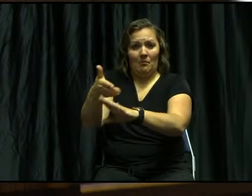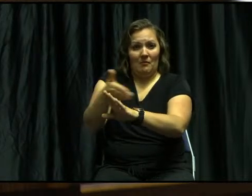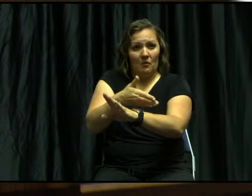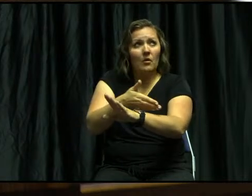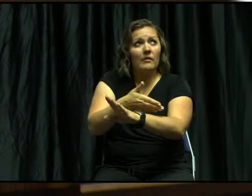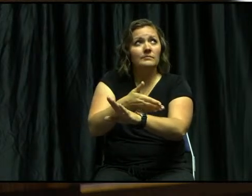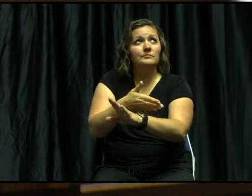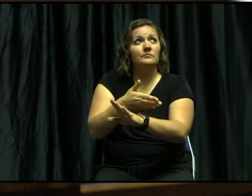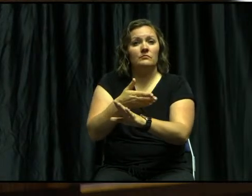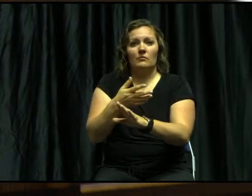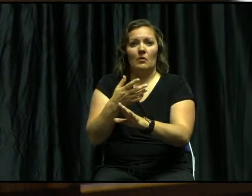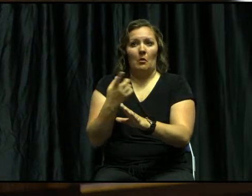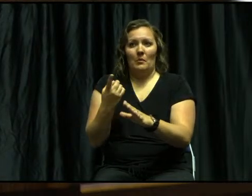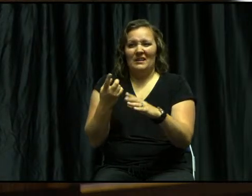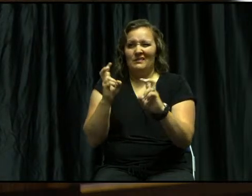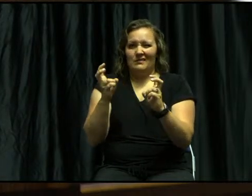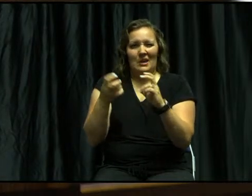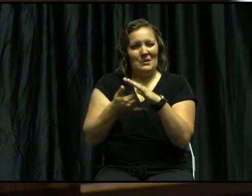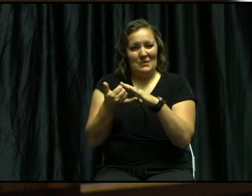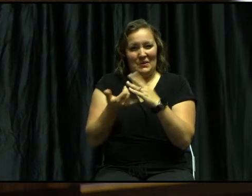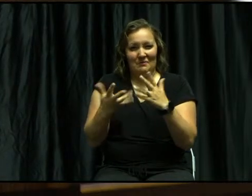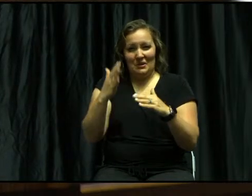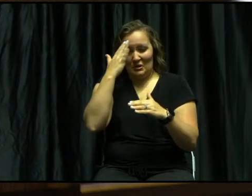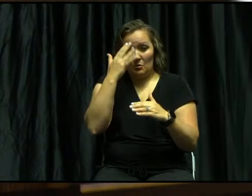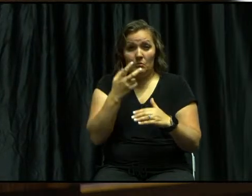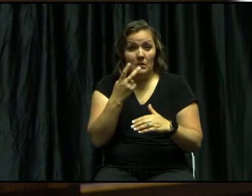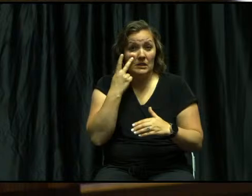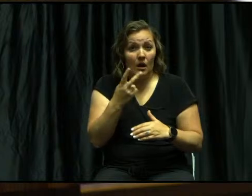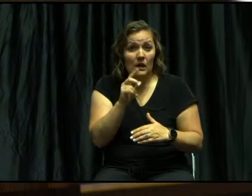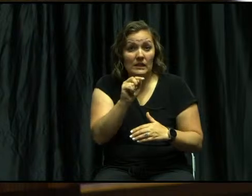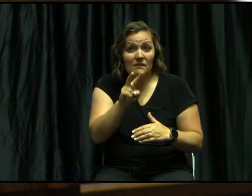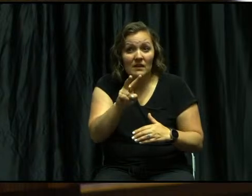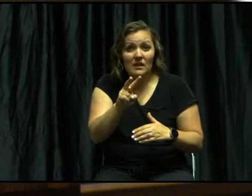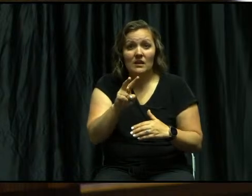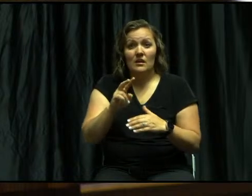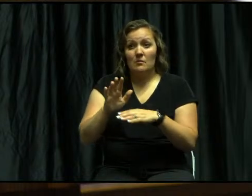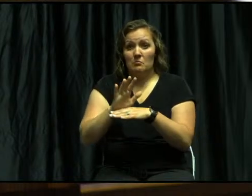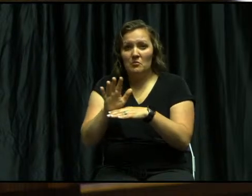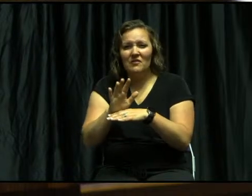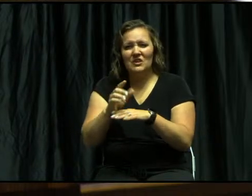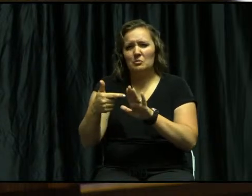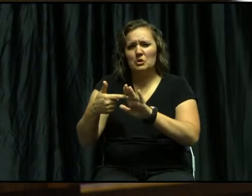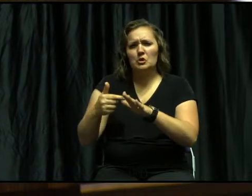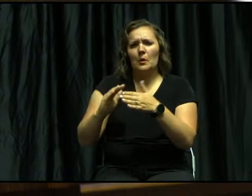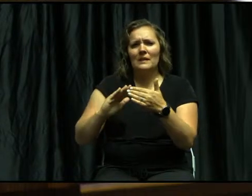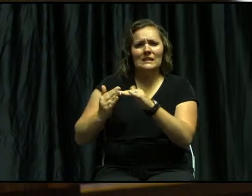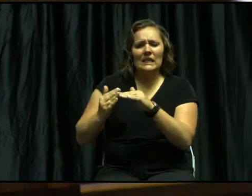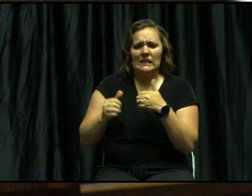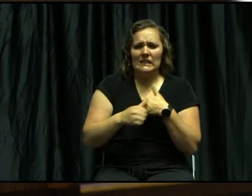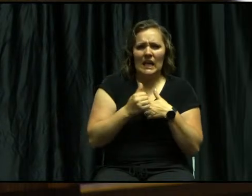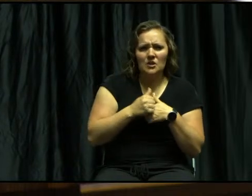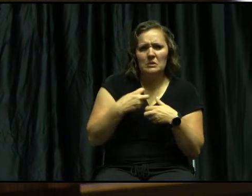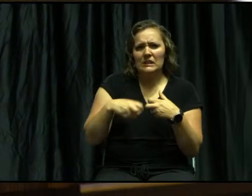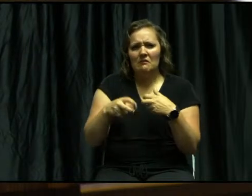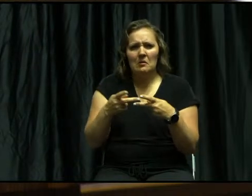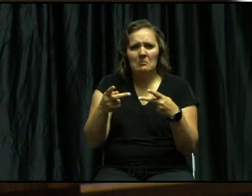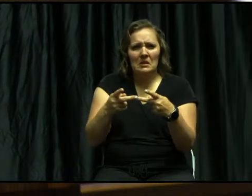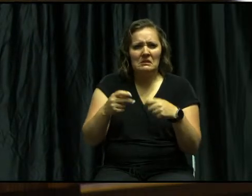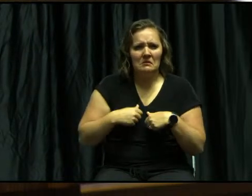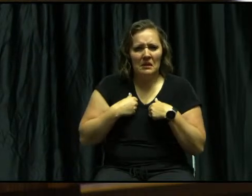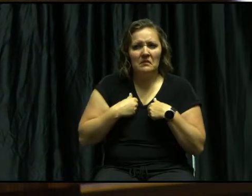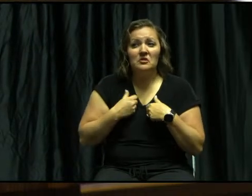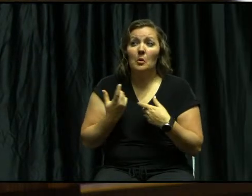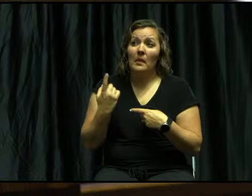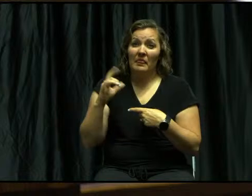New York we knew was from TV and the movies, which portrayed the city as dangerous and difficult. The day I moved